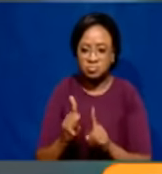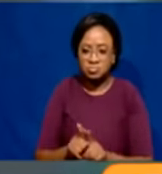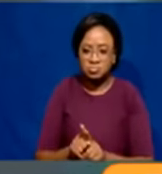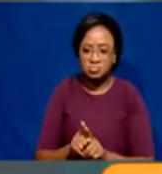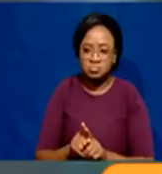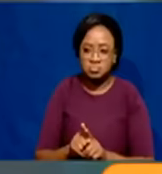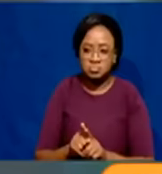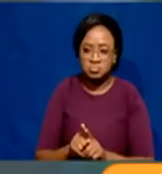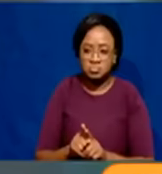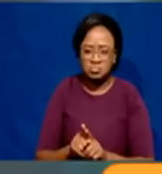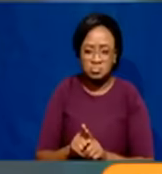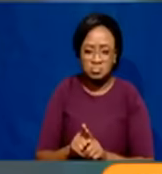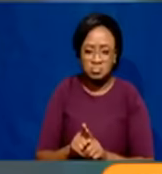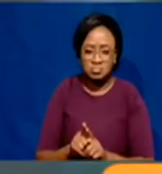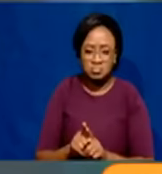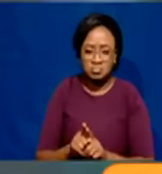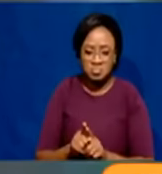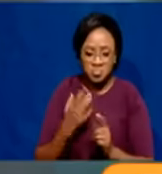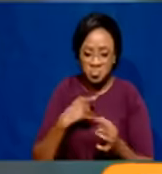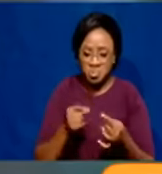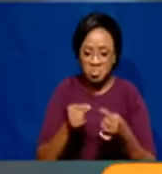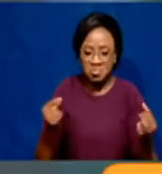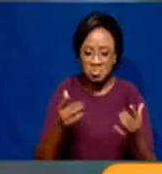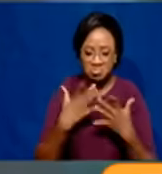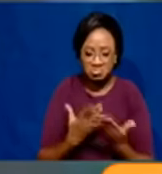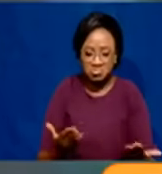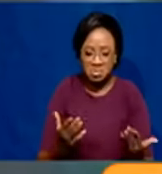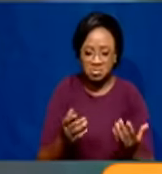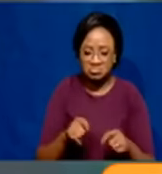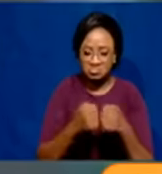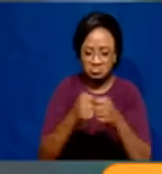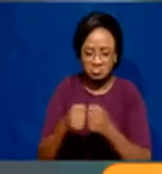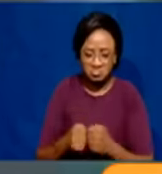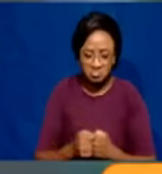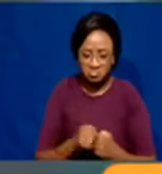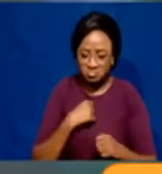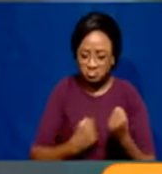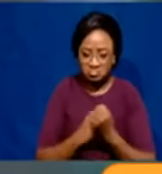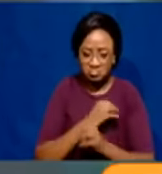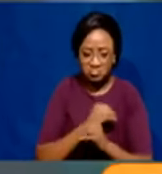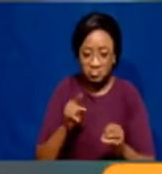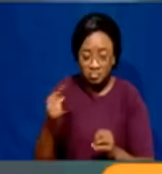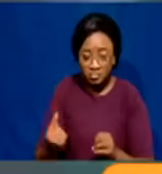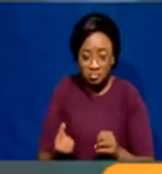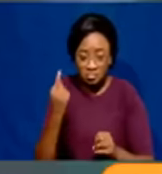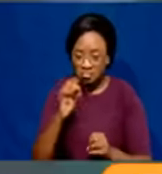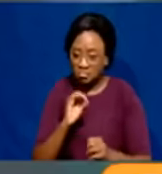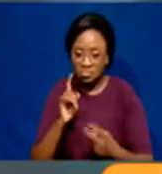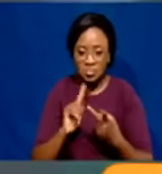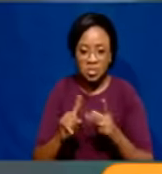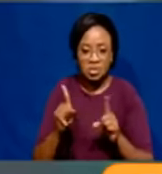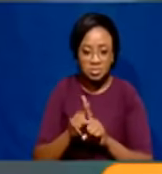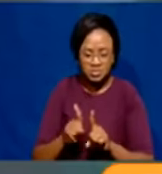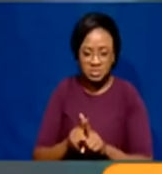they call anti-family values. Now, she wasn't the only one to resign. The Justice Minister,